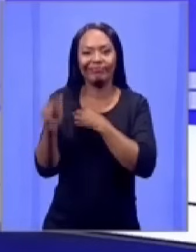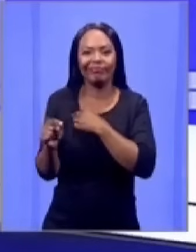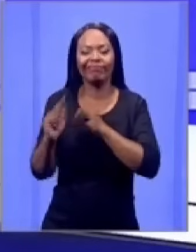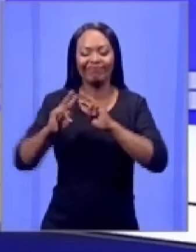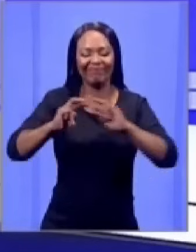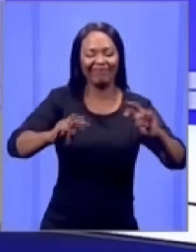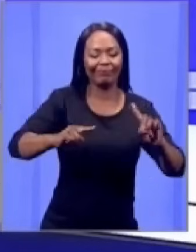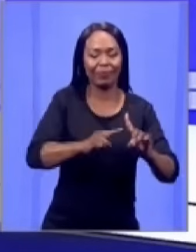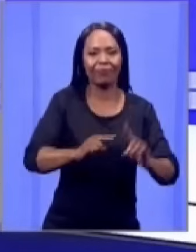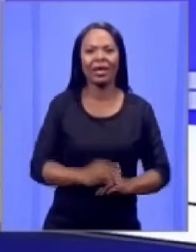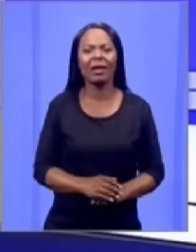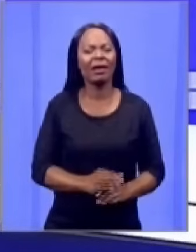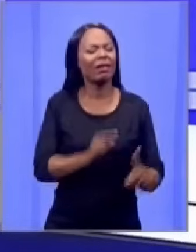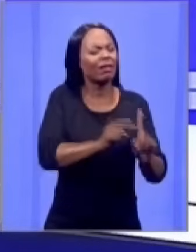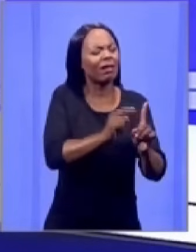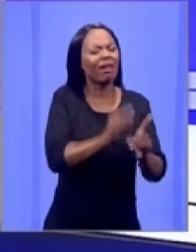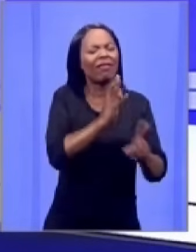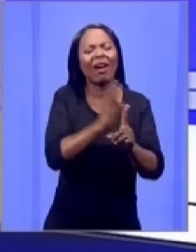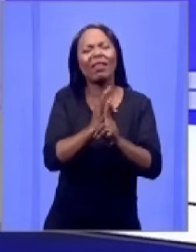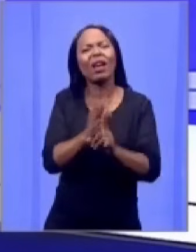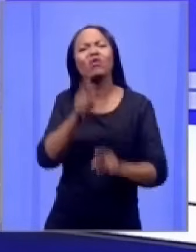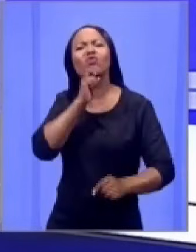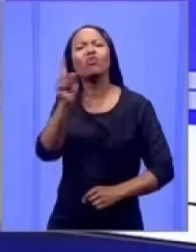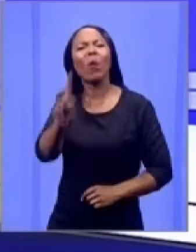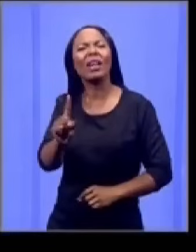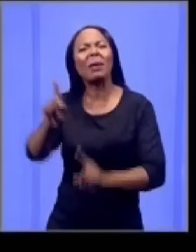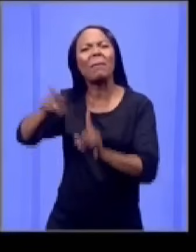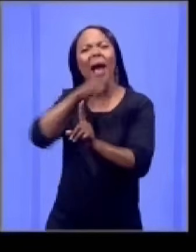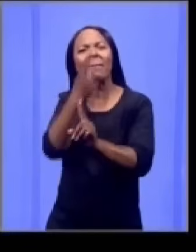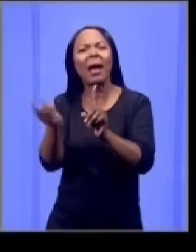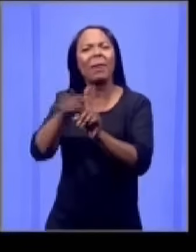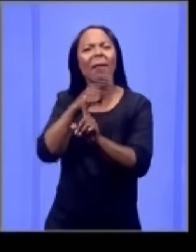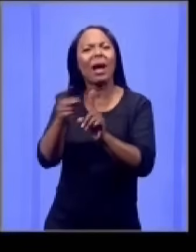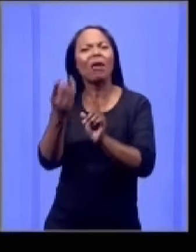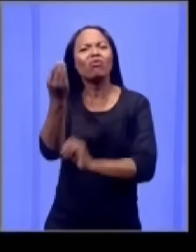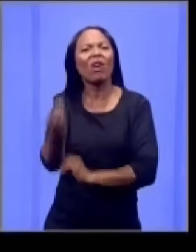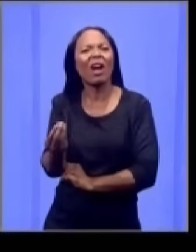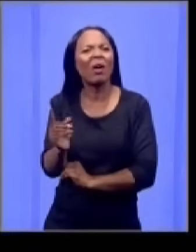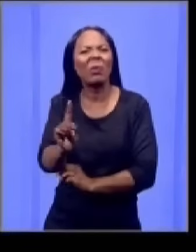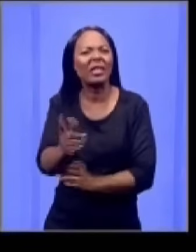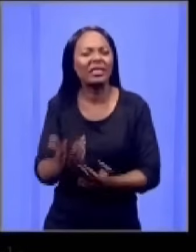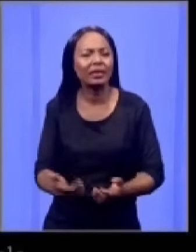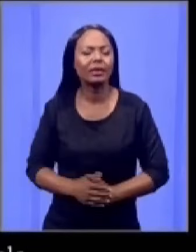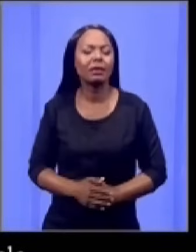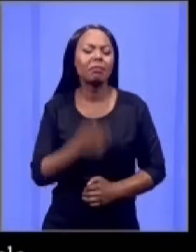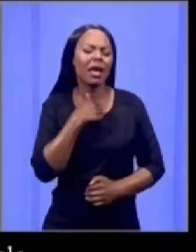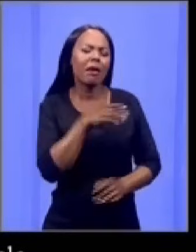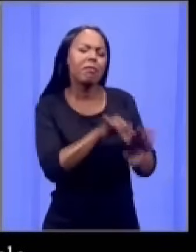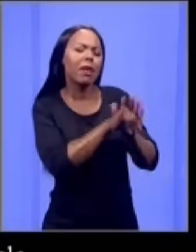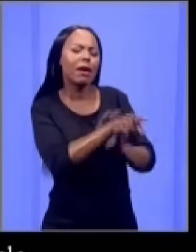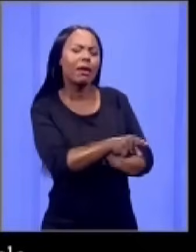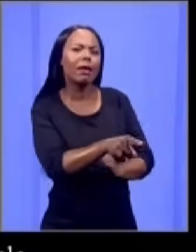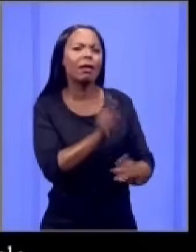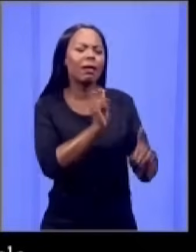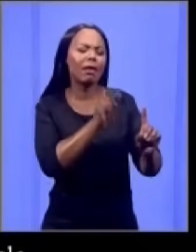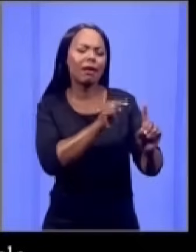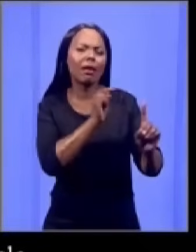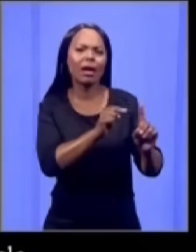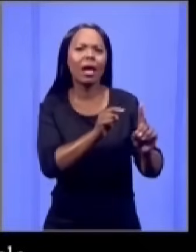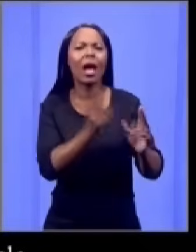bantate eo o ne a shapa ngwana ka eng ho ya ka tlalo e re fumaneng e ka re ke motho ne hle a